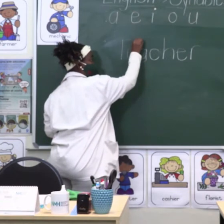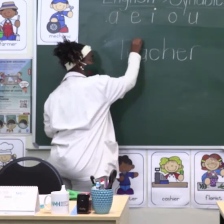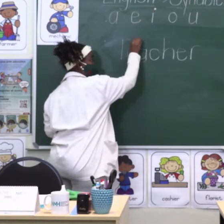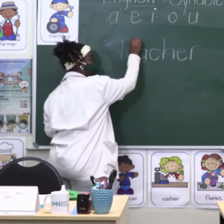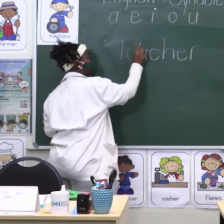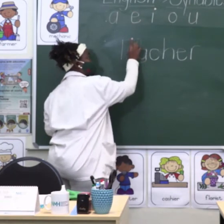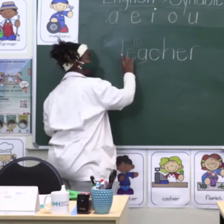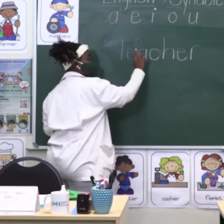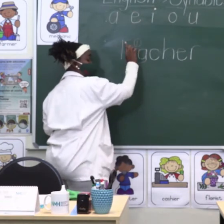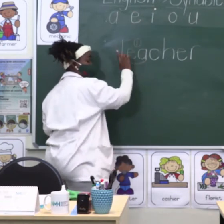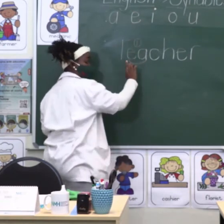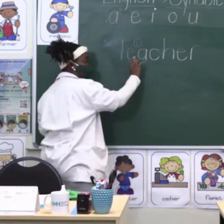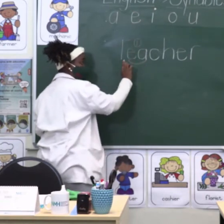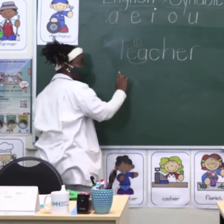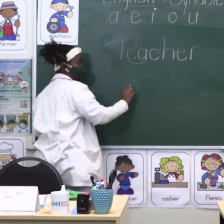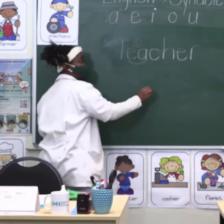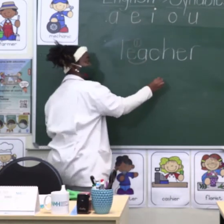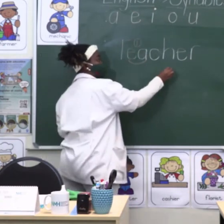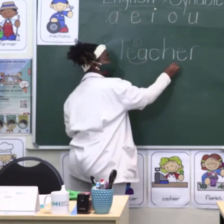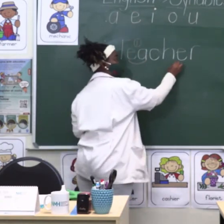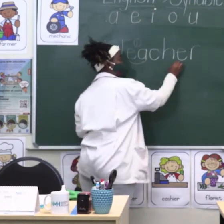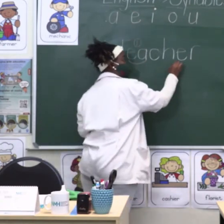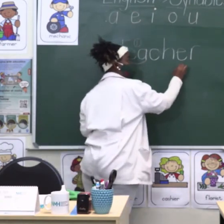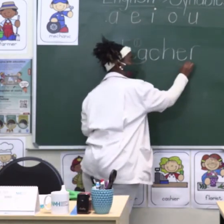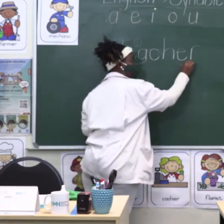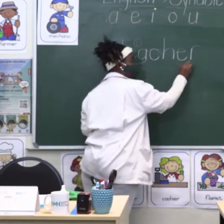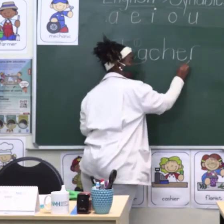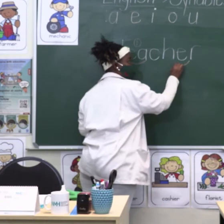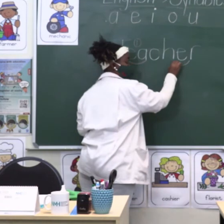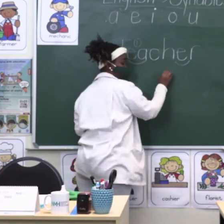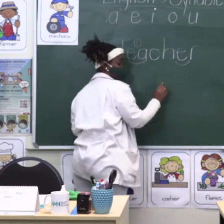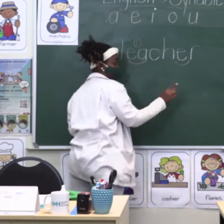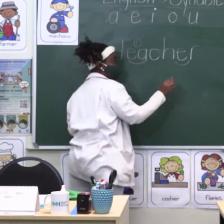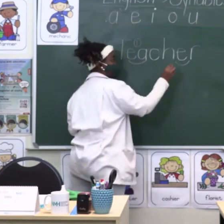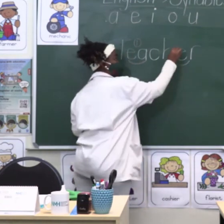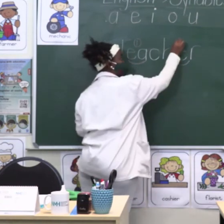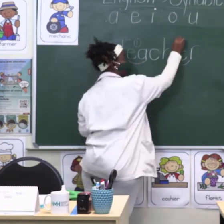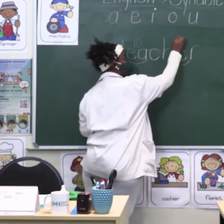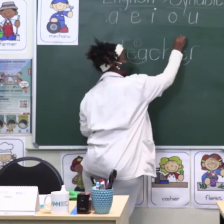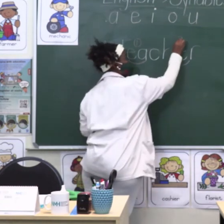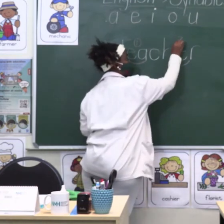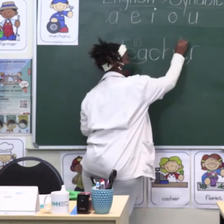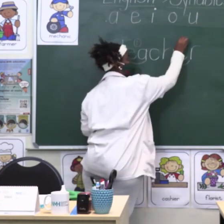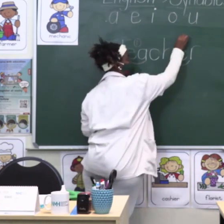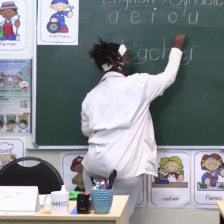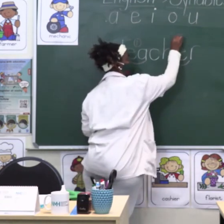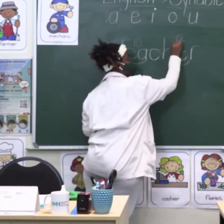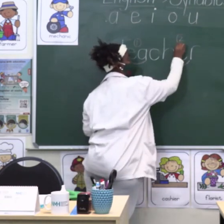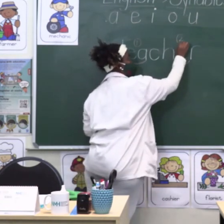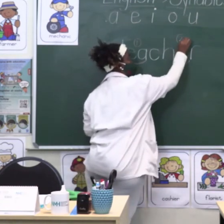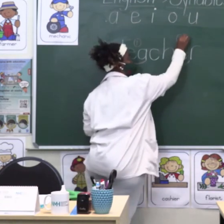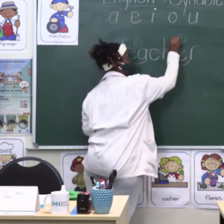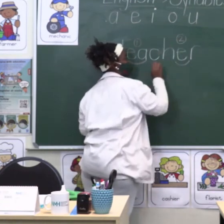two vowels gives one sound and another one will be a second sound,